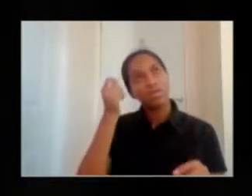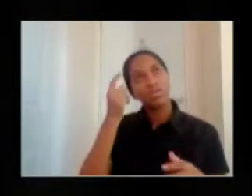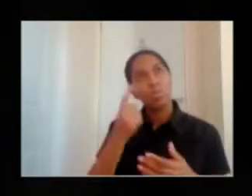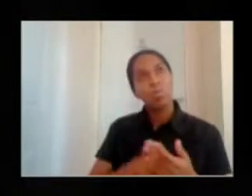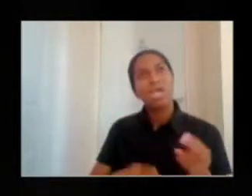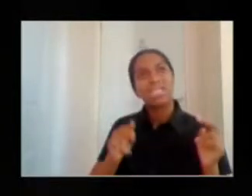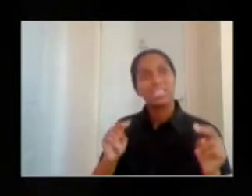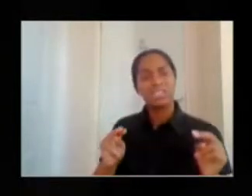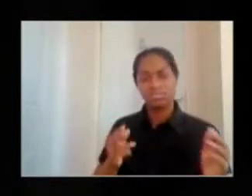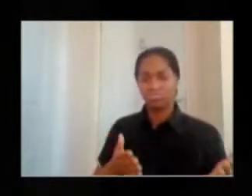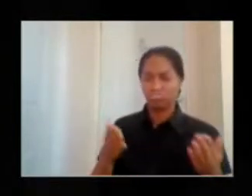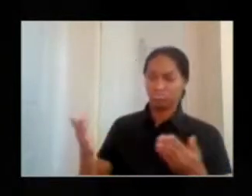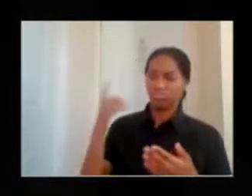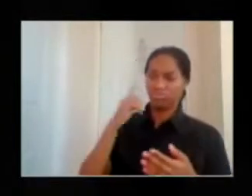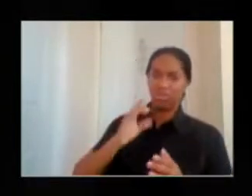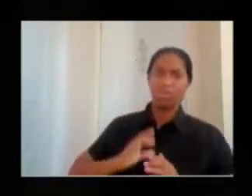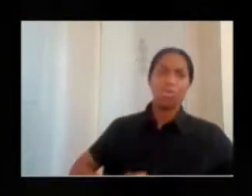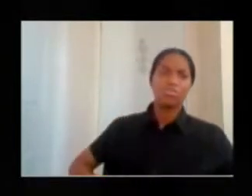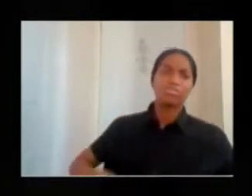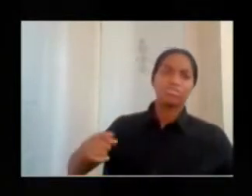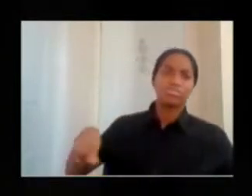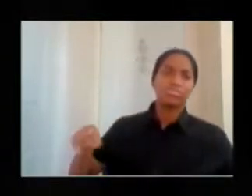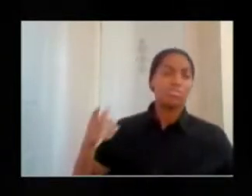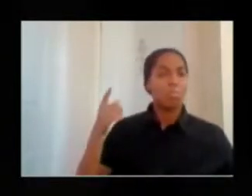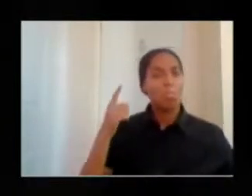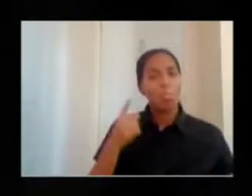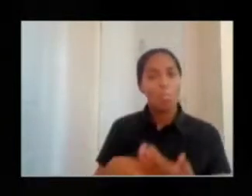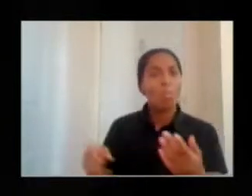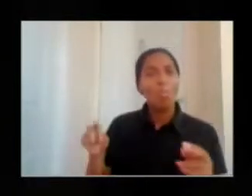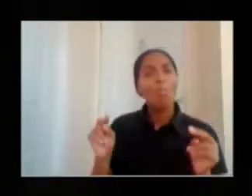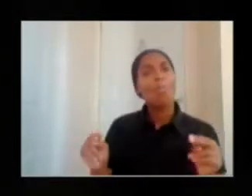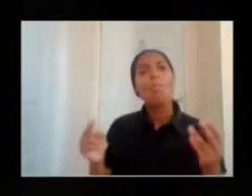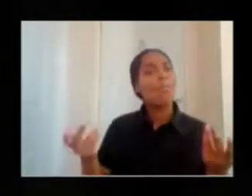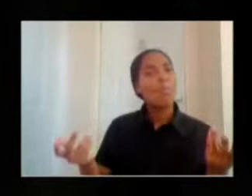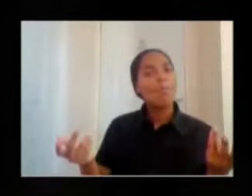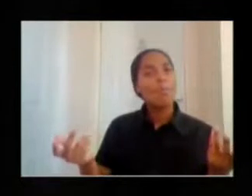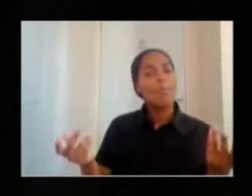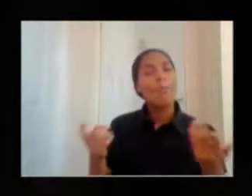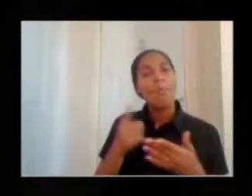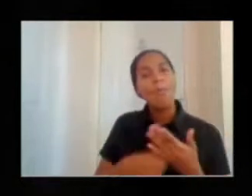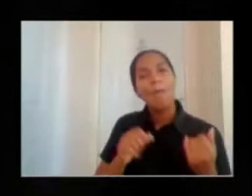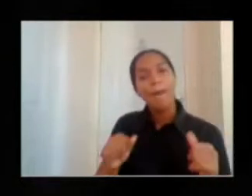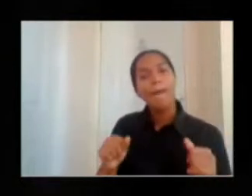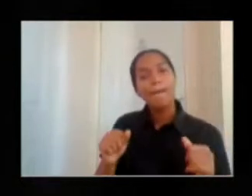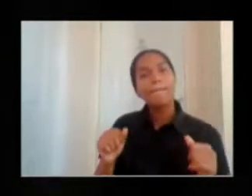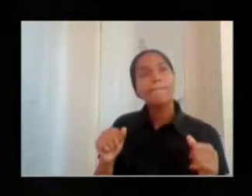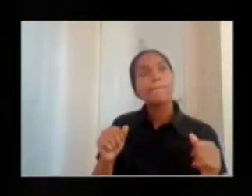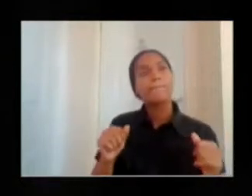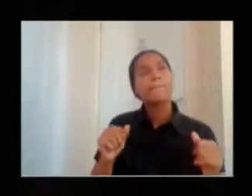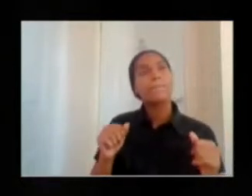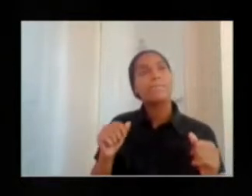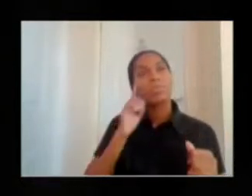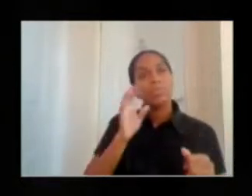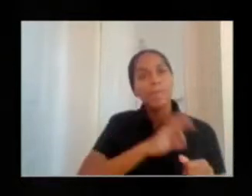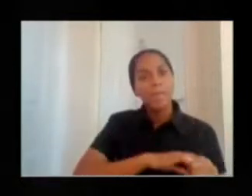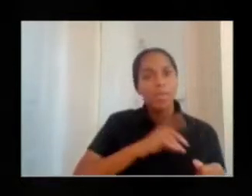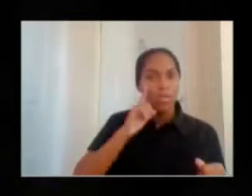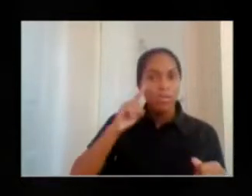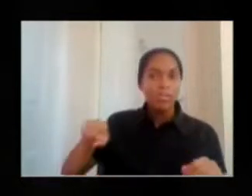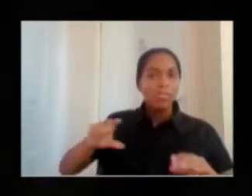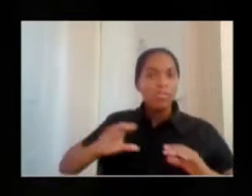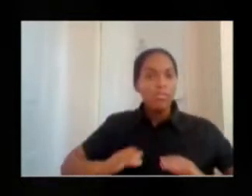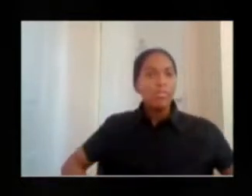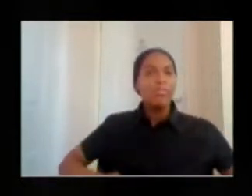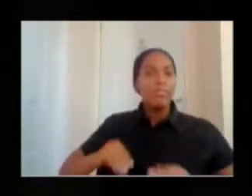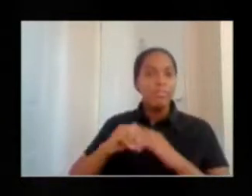delivered to the consumer as a feature, what they need, and then what can be a kind of feature beneficial for the consumer in the market.